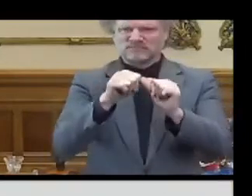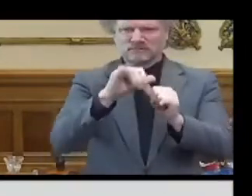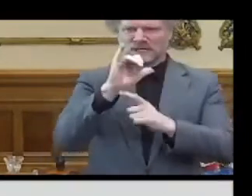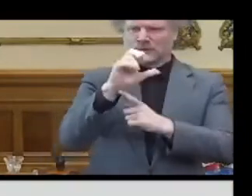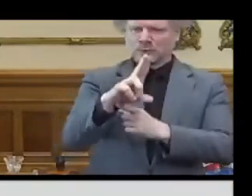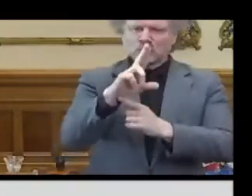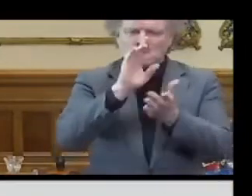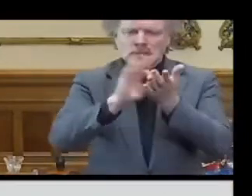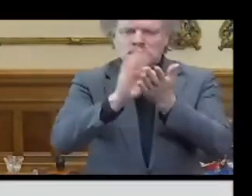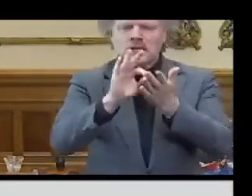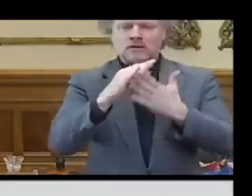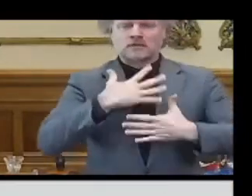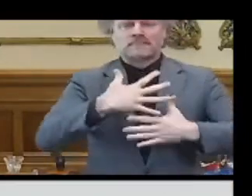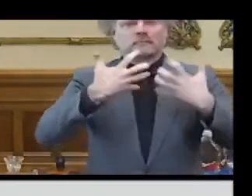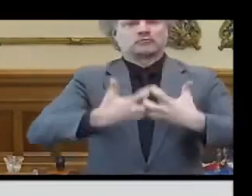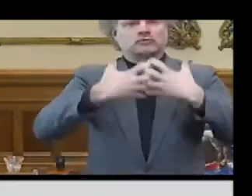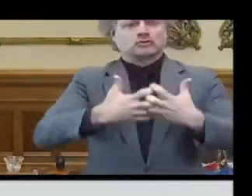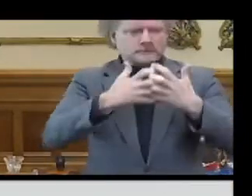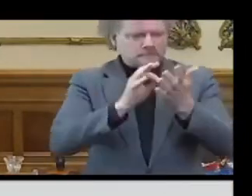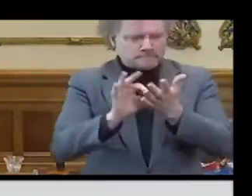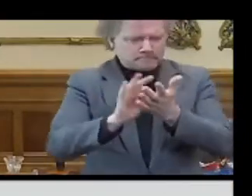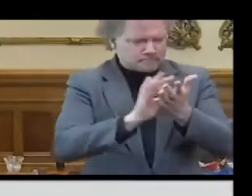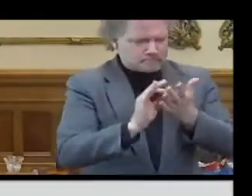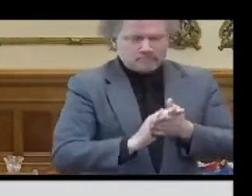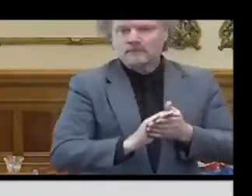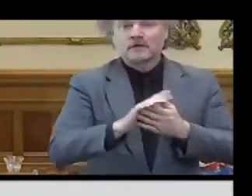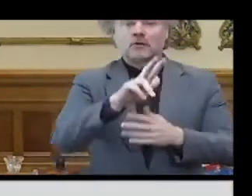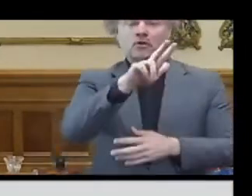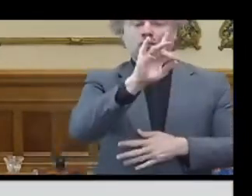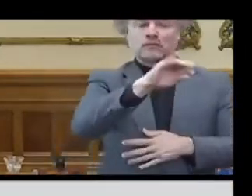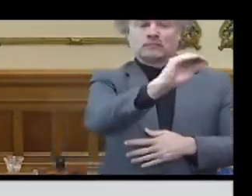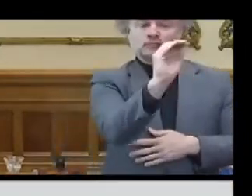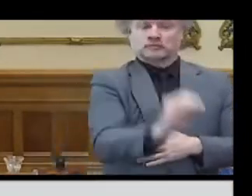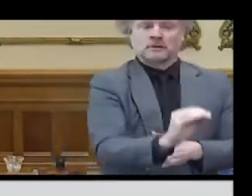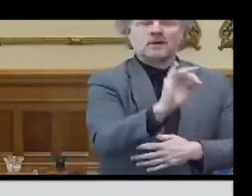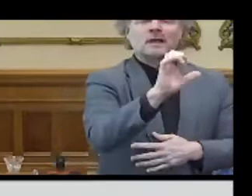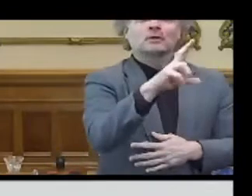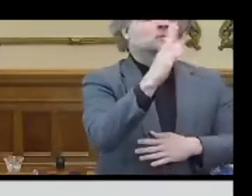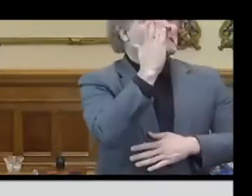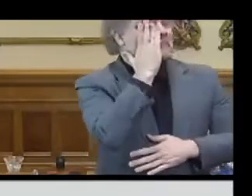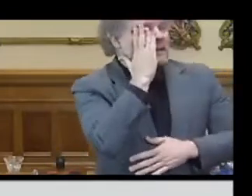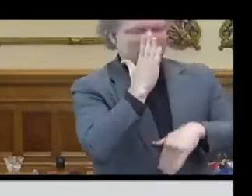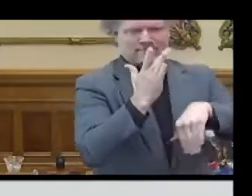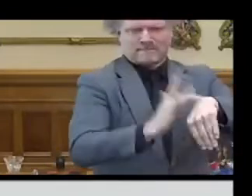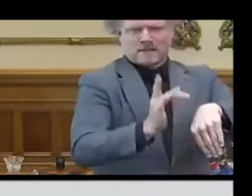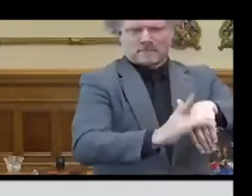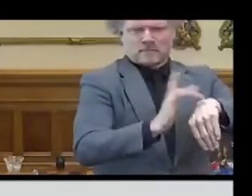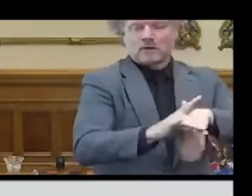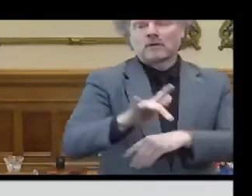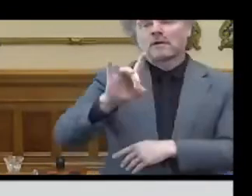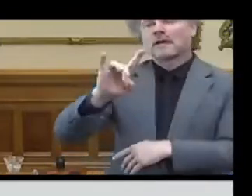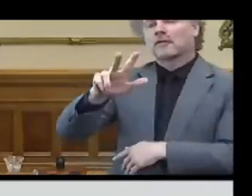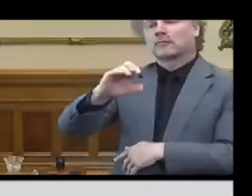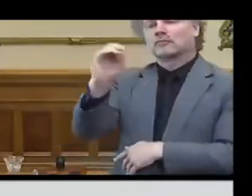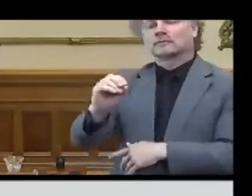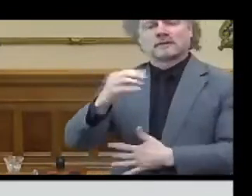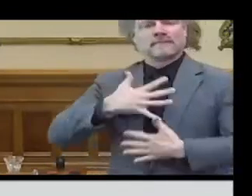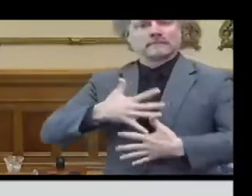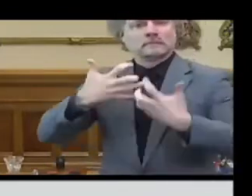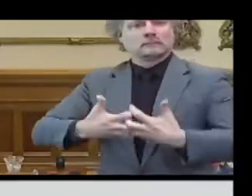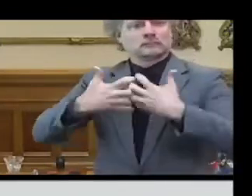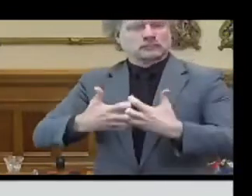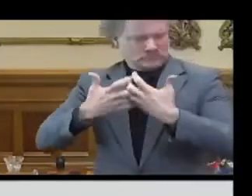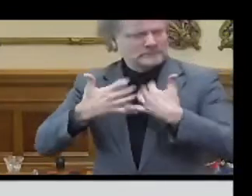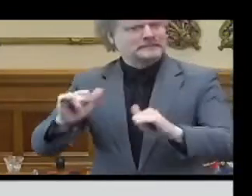and ventilator capacity across the state, with more than 38% of our ICU beds available and 83% of our ventilators